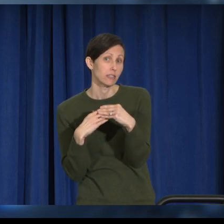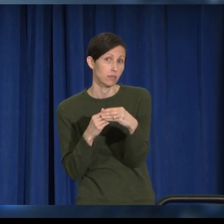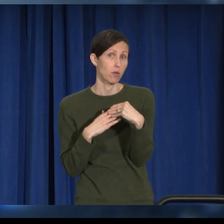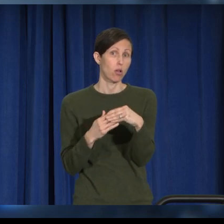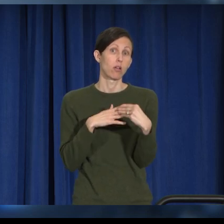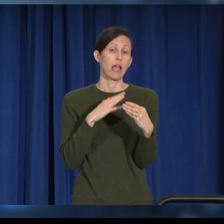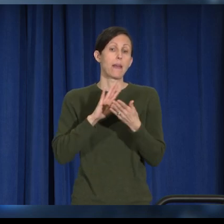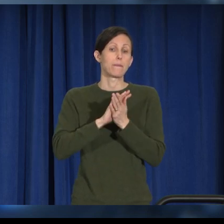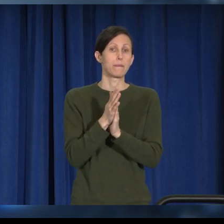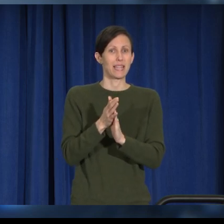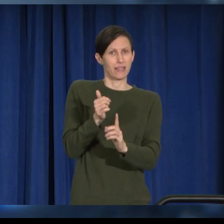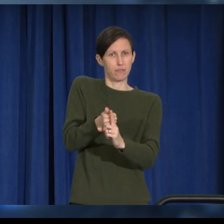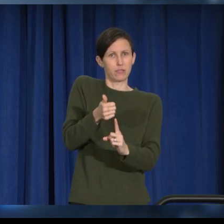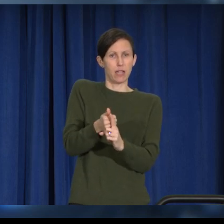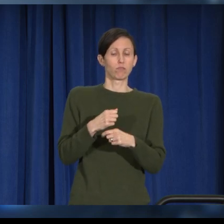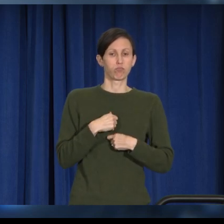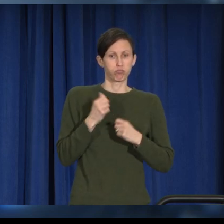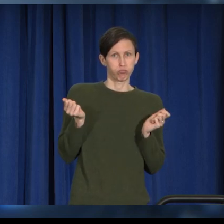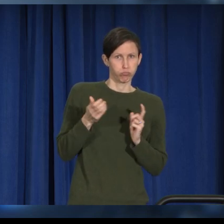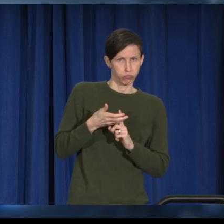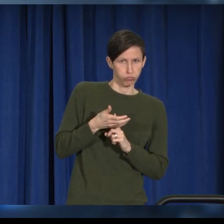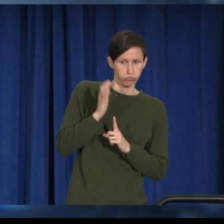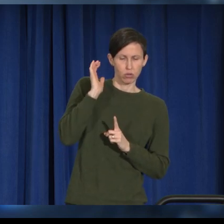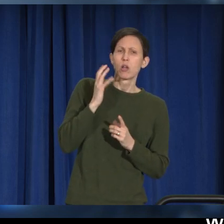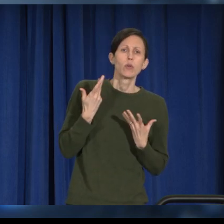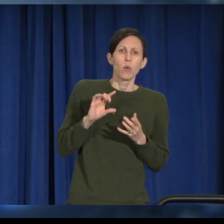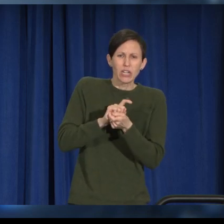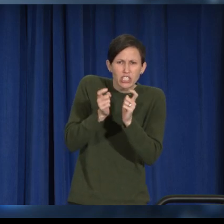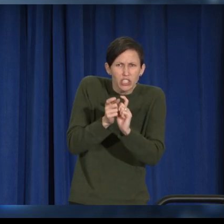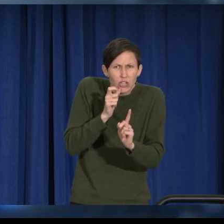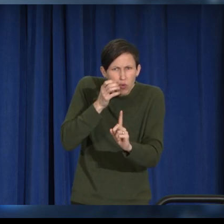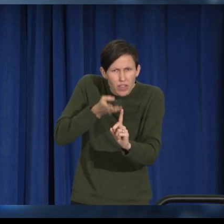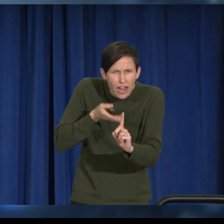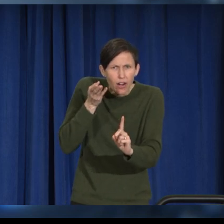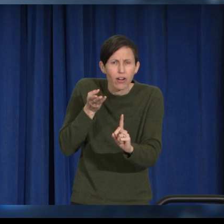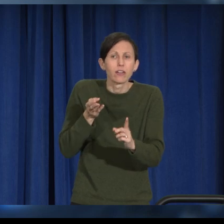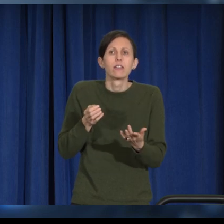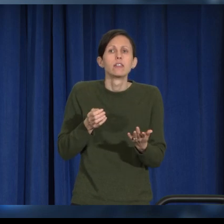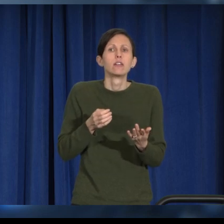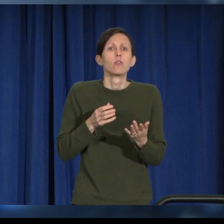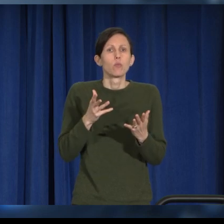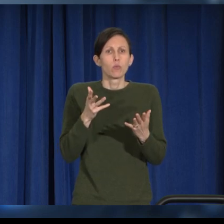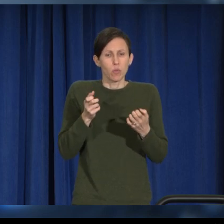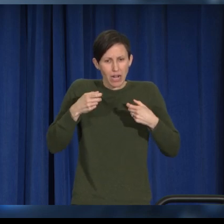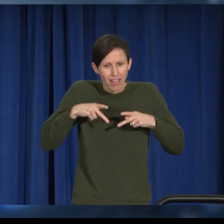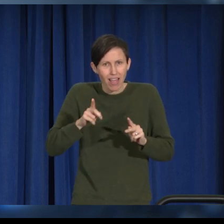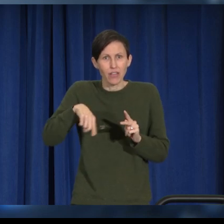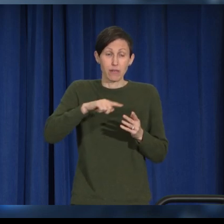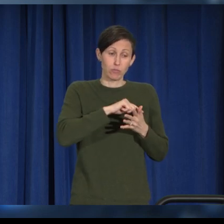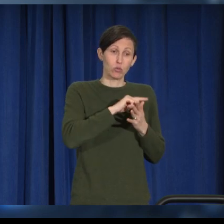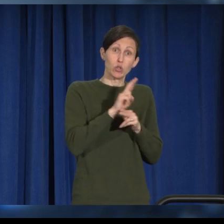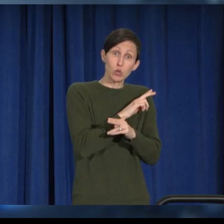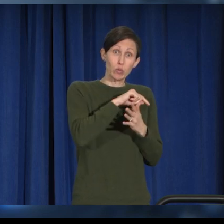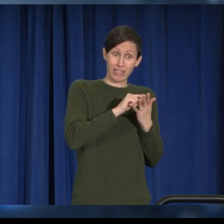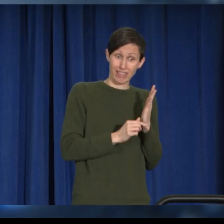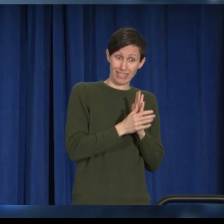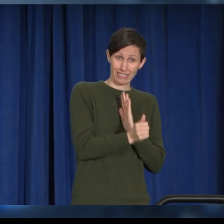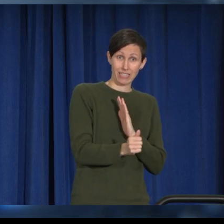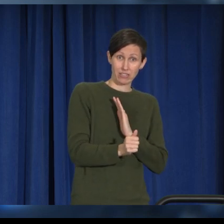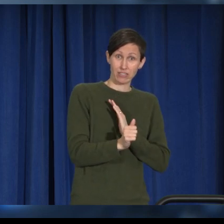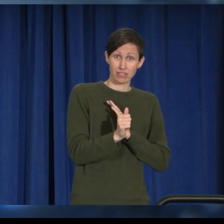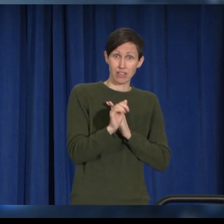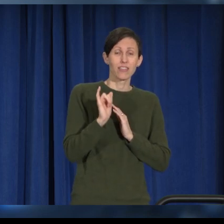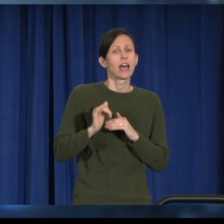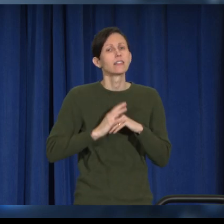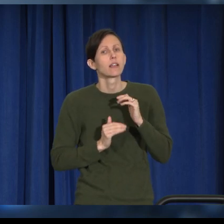changing who these kids are, and that's really, really important. It's allowing them to be using these skills in a way that's essential,